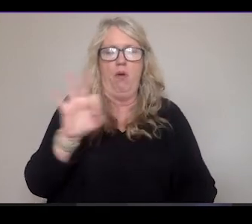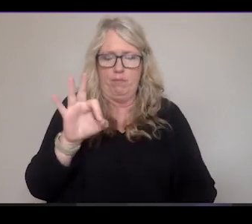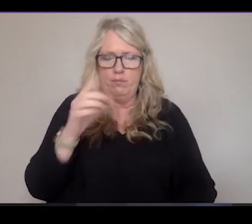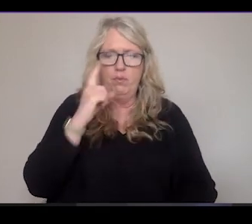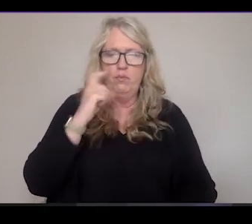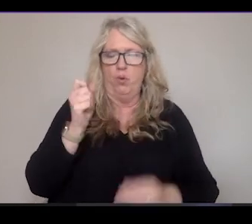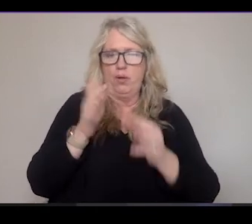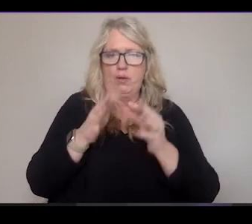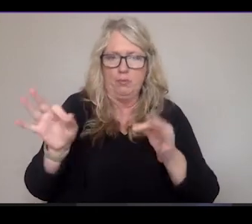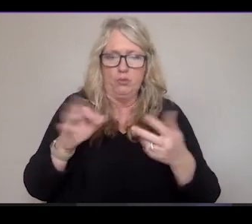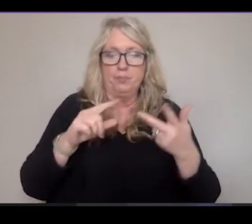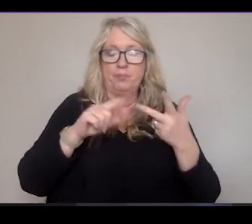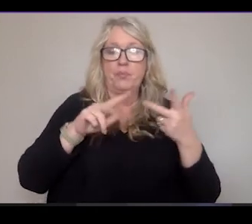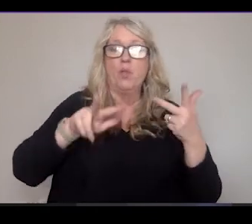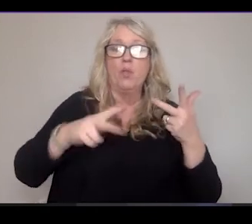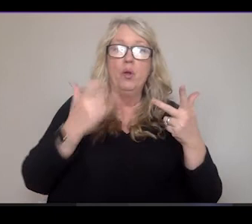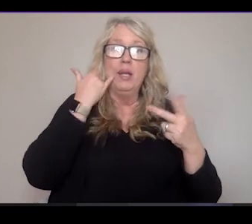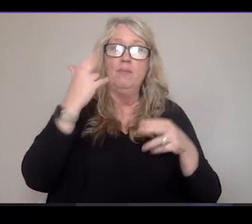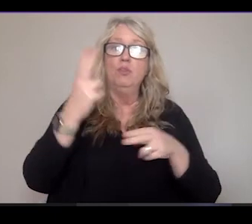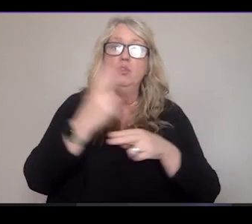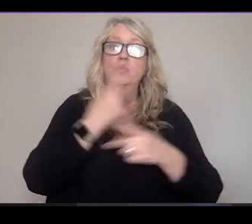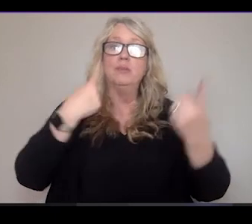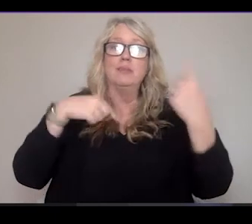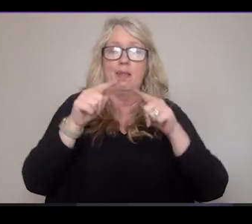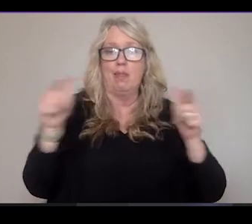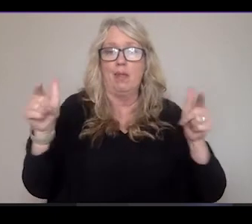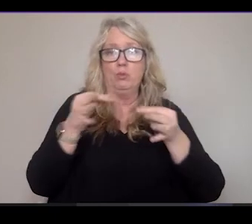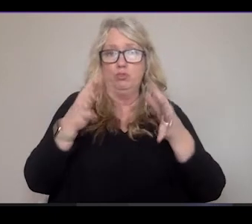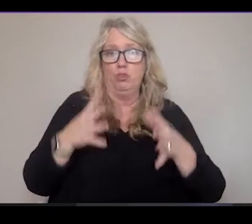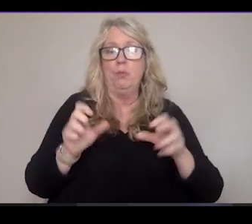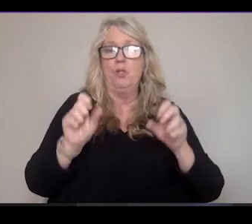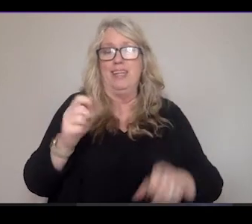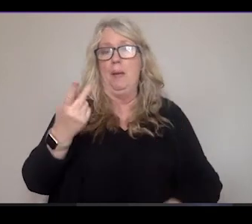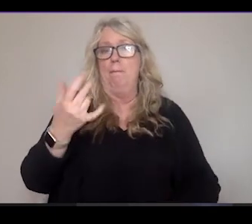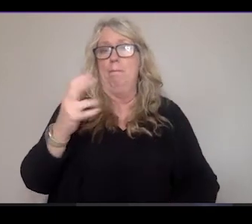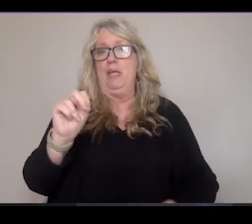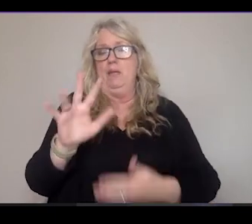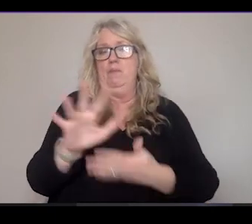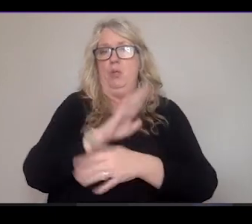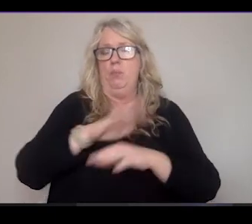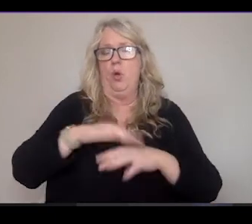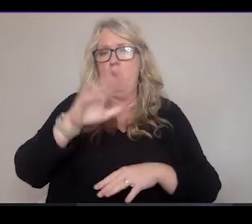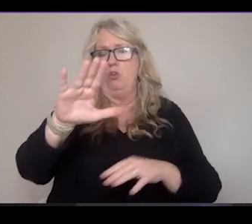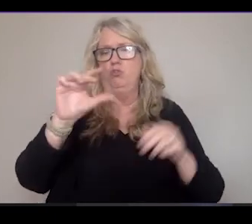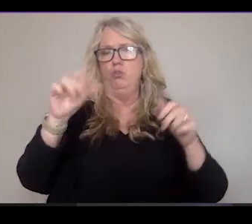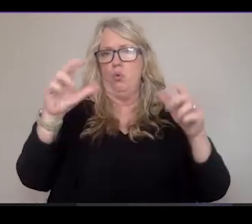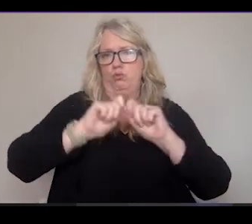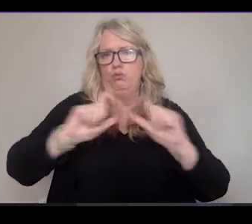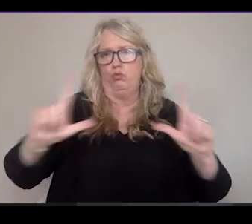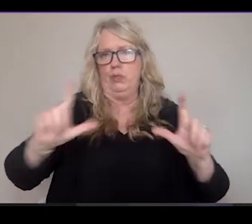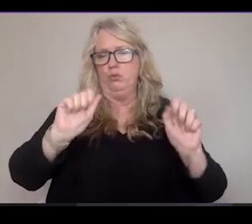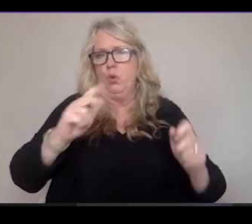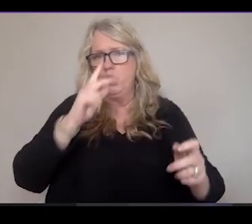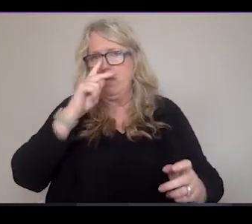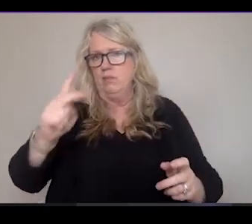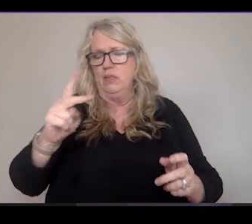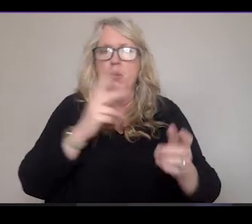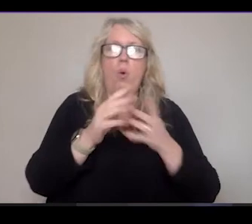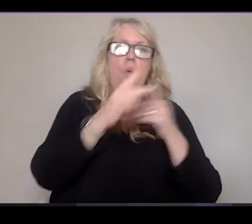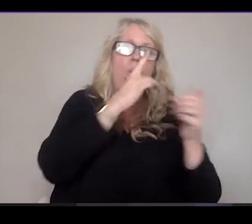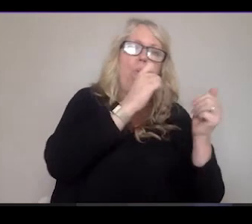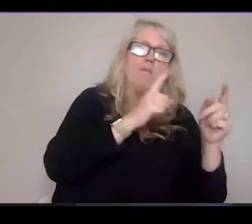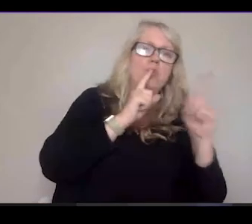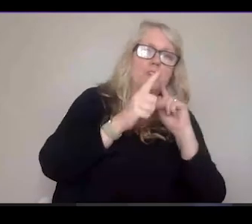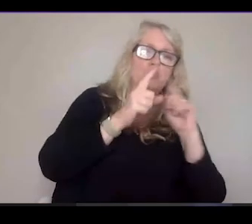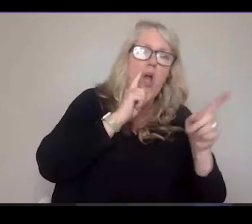Options, then turn off live captions. Third, if you're using a sign language interpreter, you can pin their video on your screen so it's